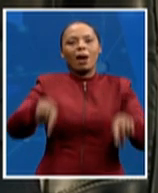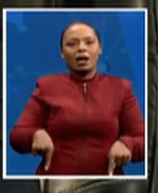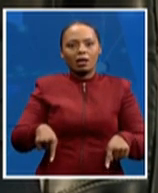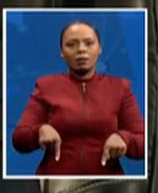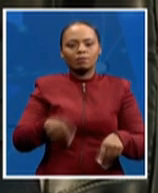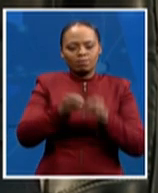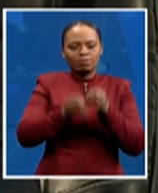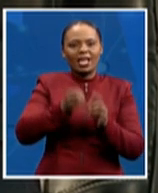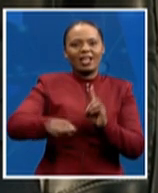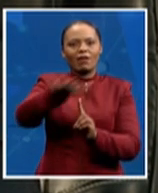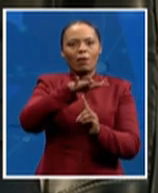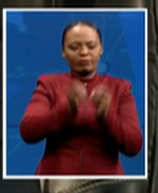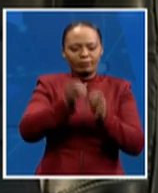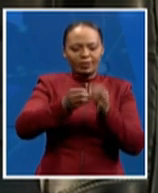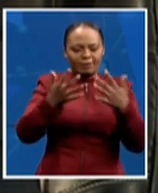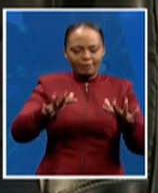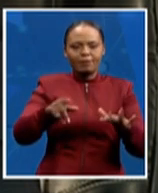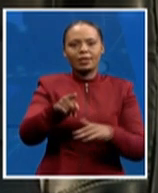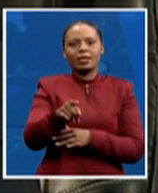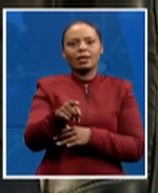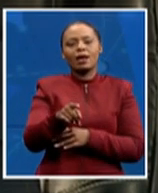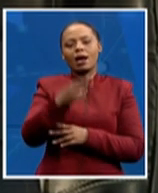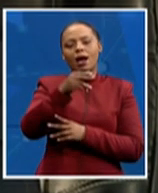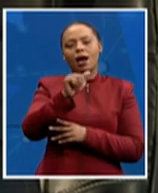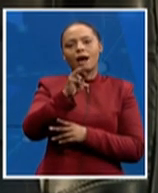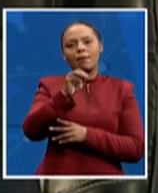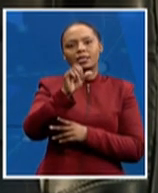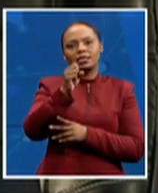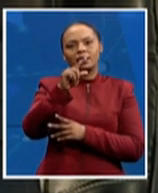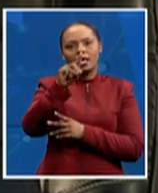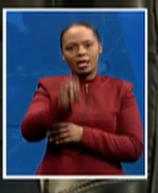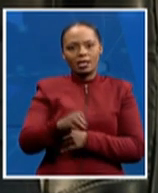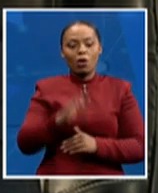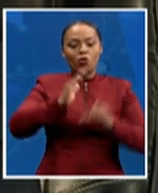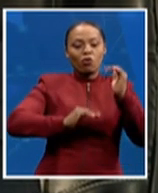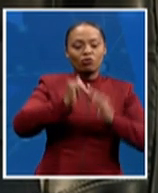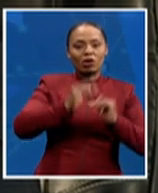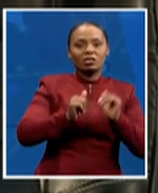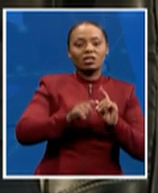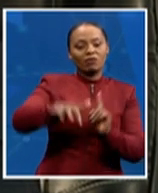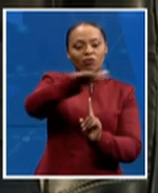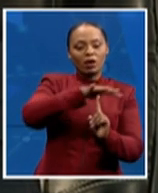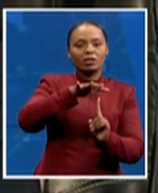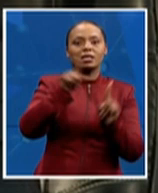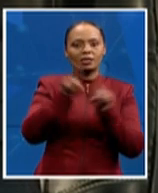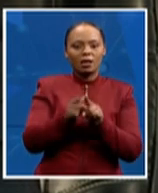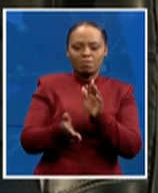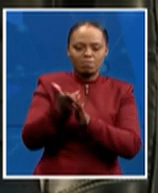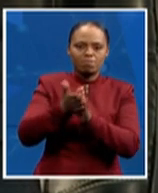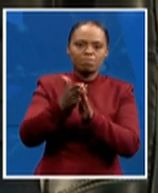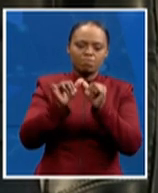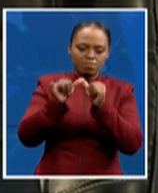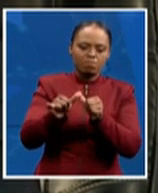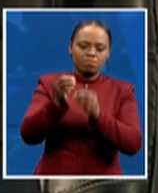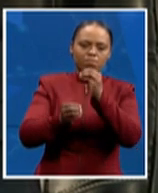year. Construction of this facility is currently underway, and once operational, the